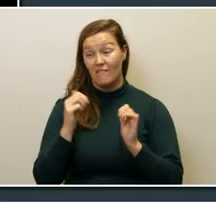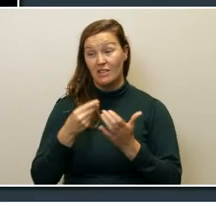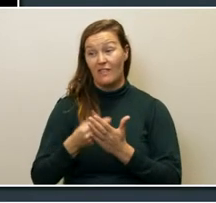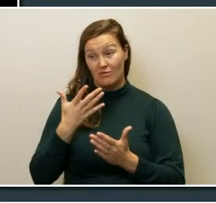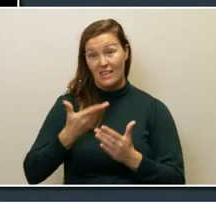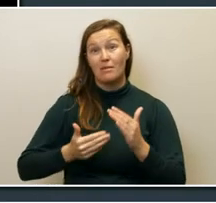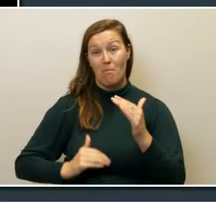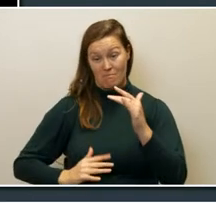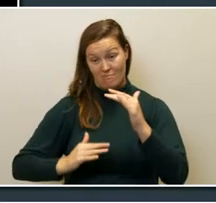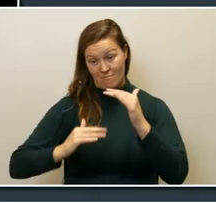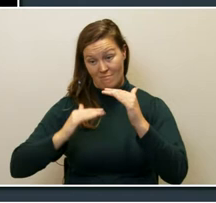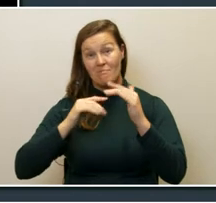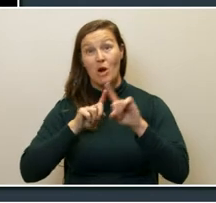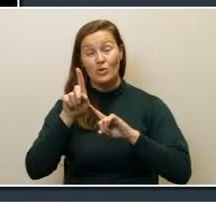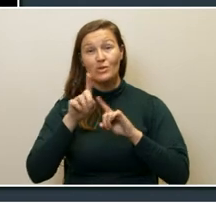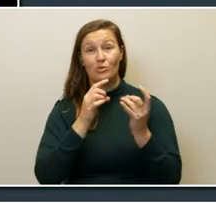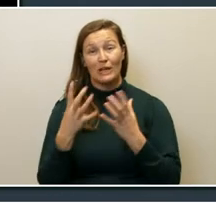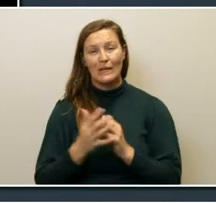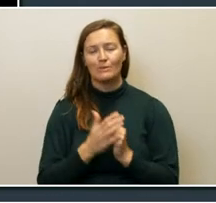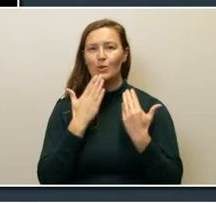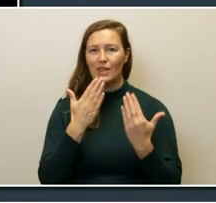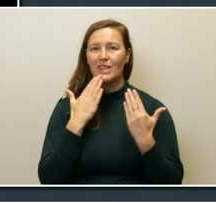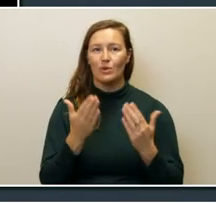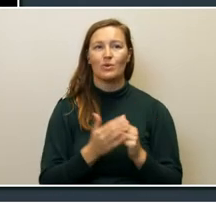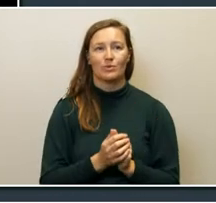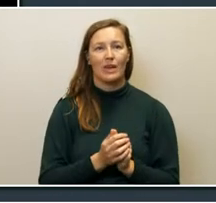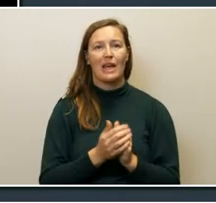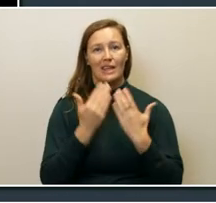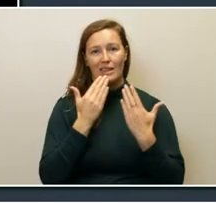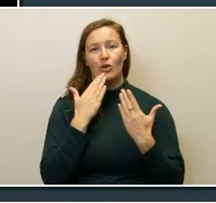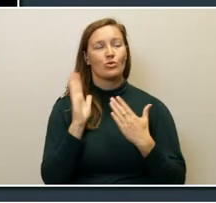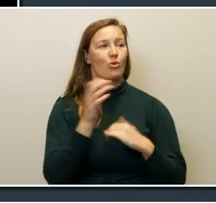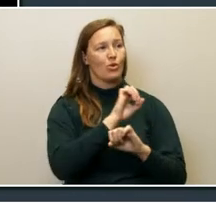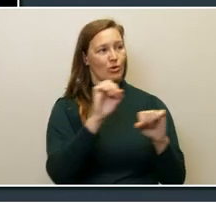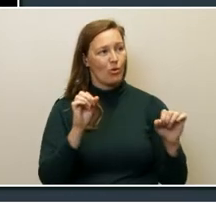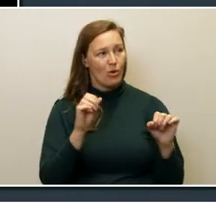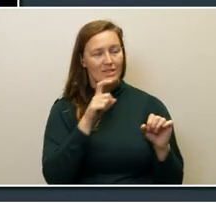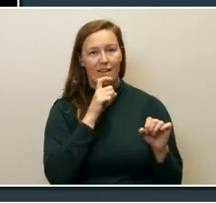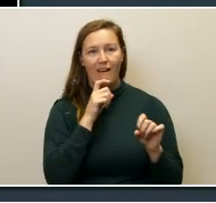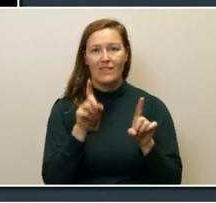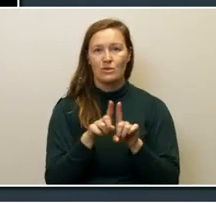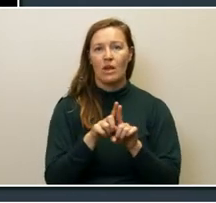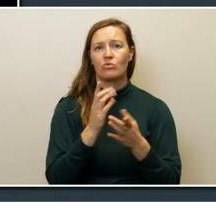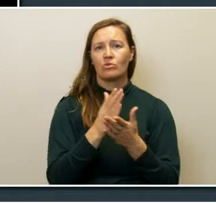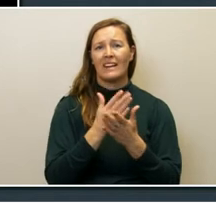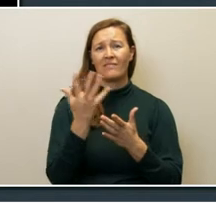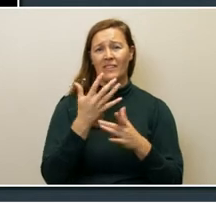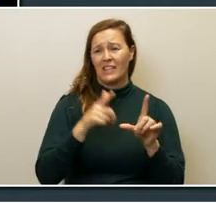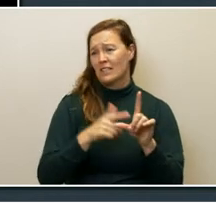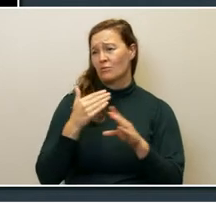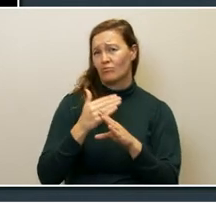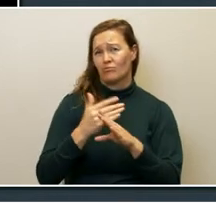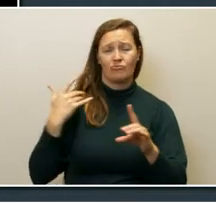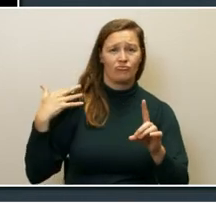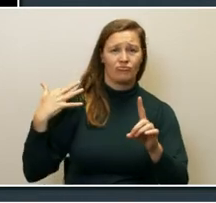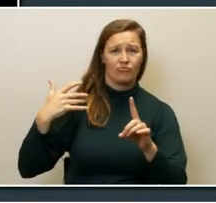of the money. So thank you very much, and thank you very much to all your guys. I mean, this has been probably 15 years in the